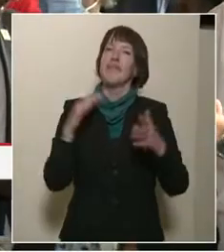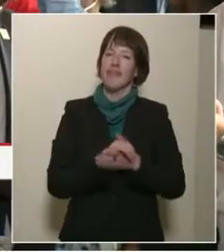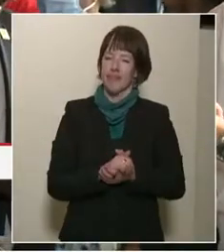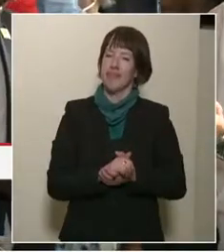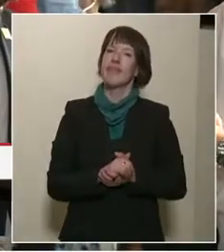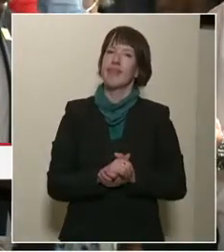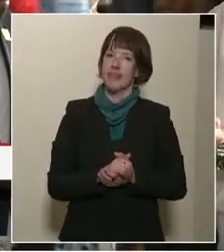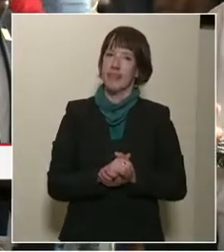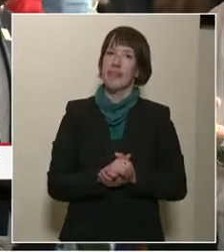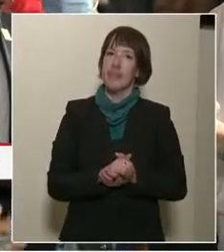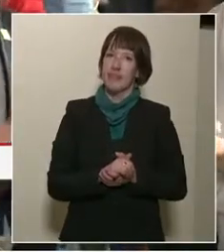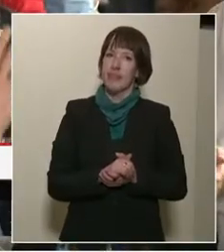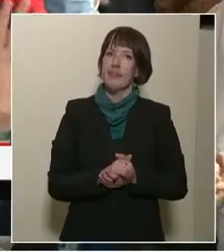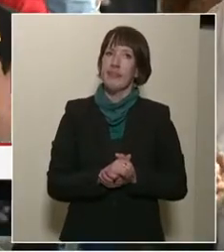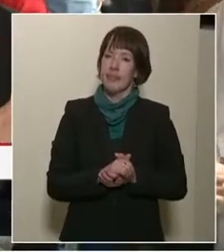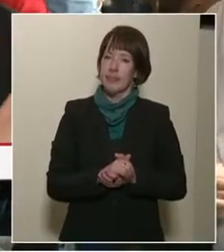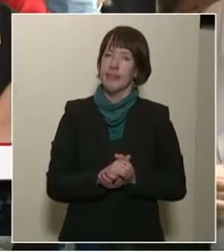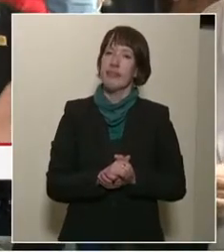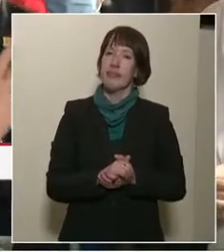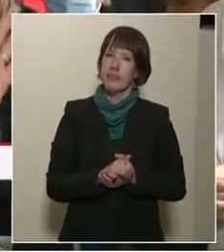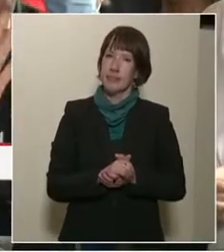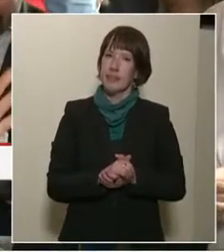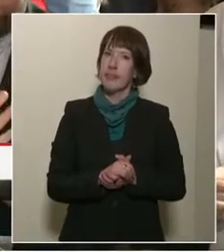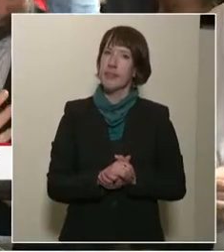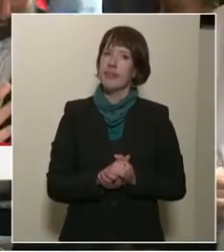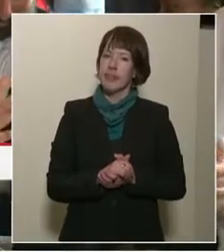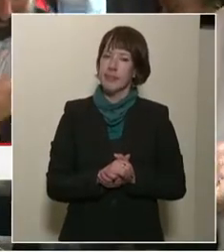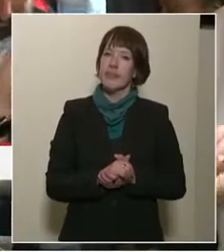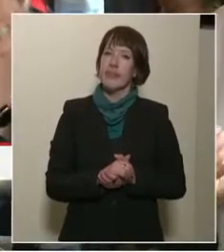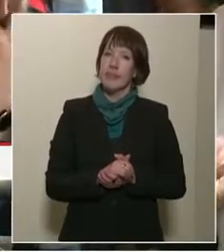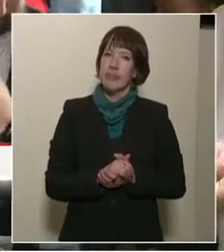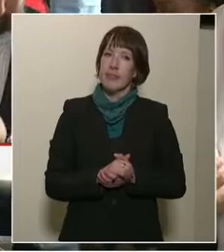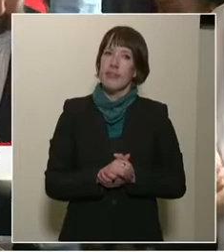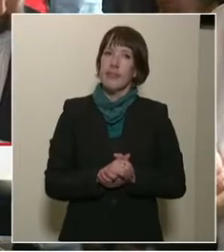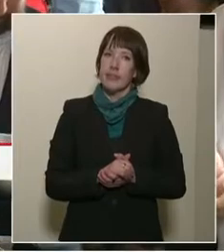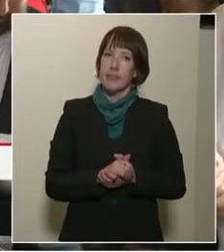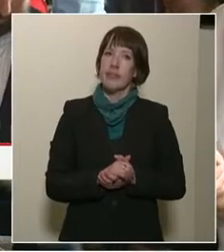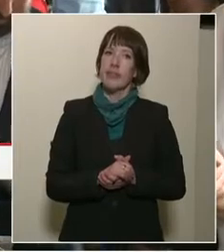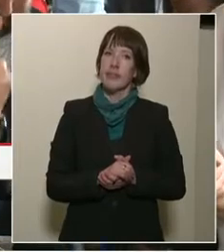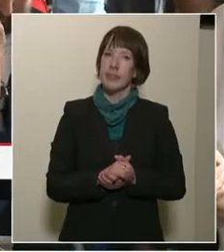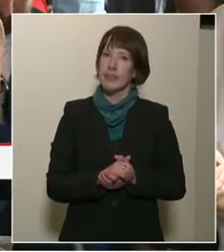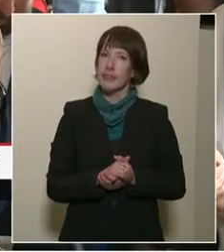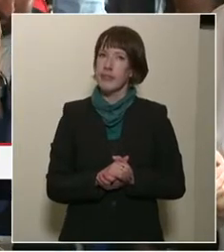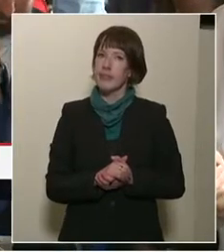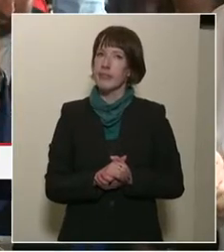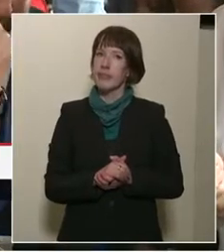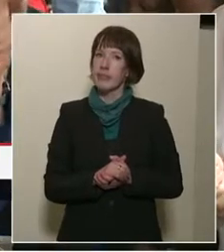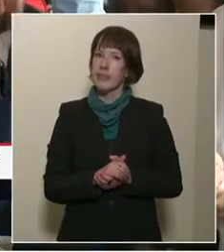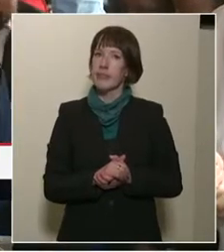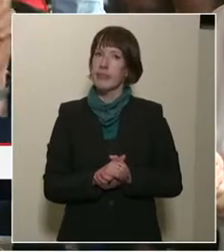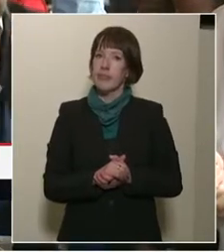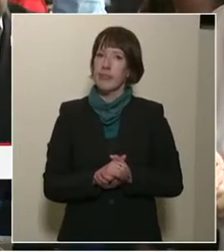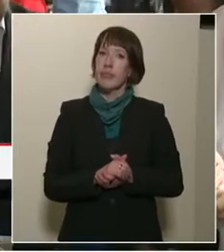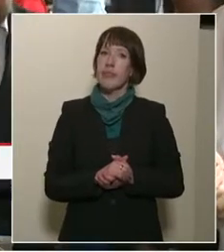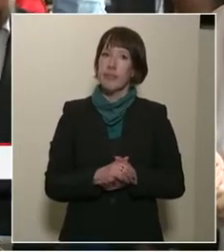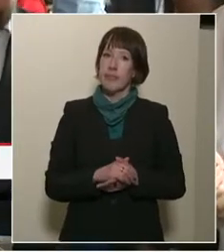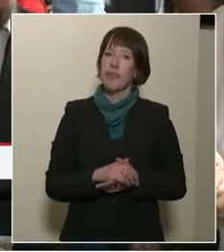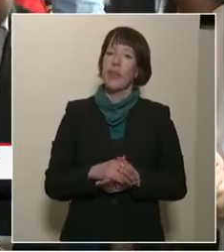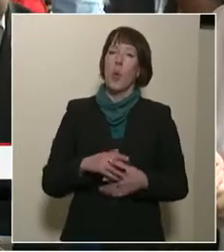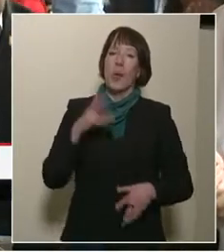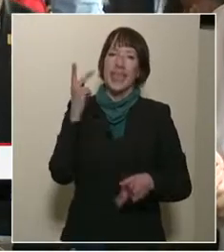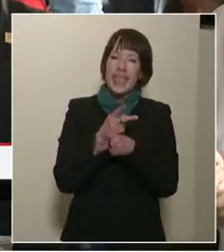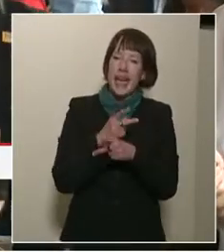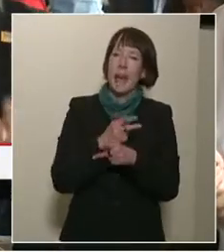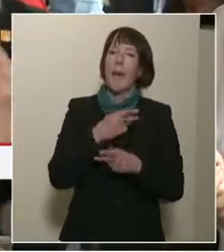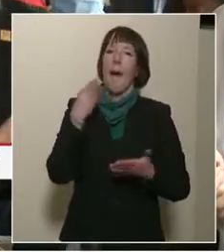And then when we kept those, we wanted to go where we're supposed to go. But when it doesn't, then where do we put it? Back in the pockets of our local business